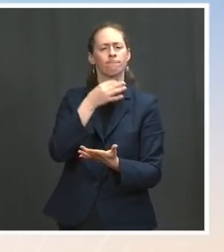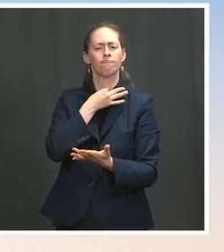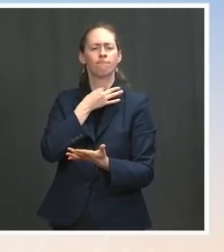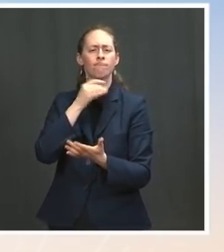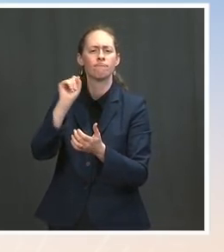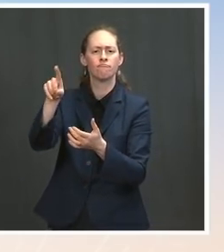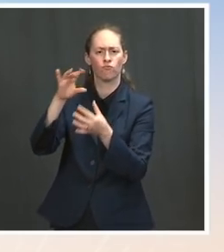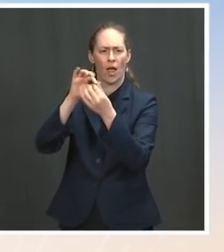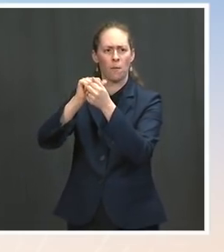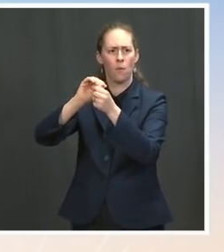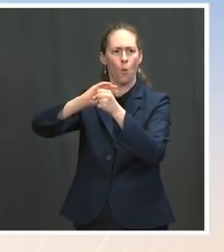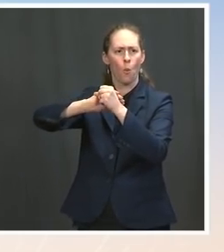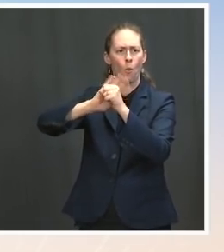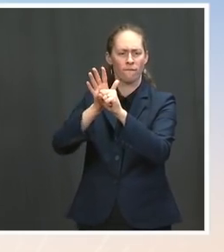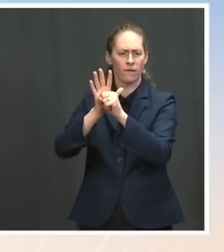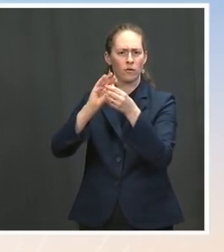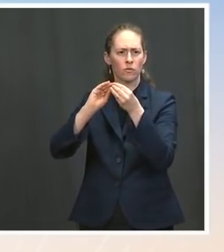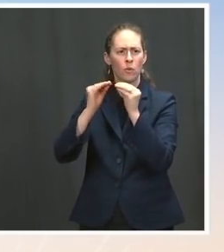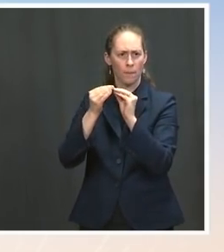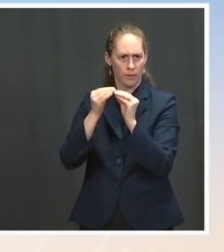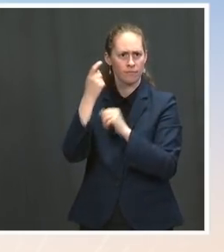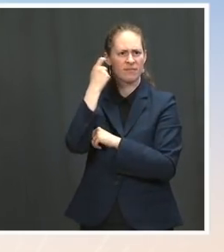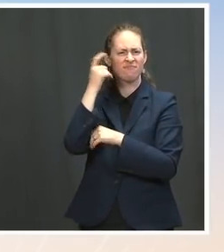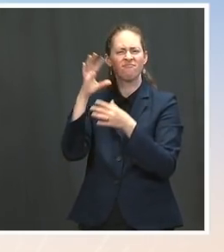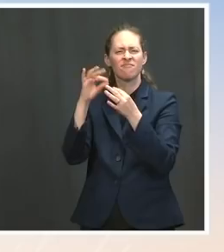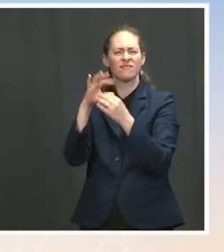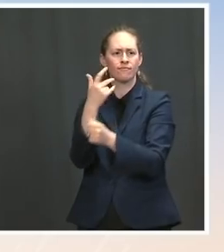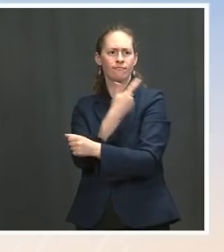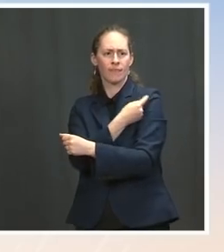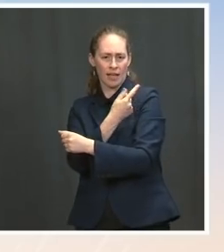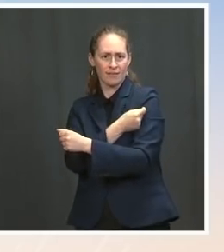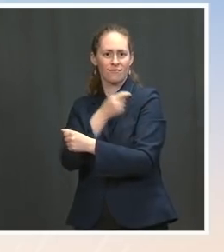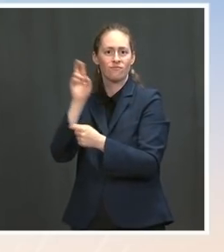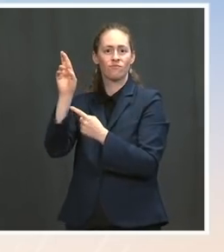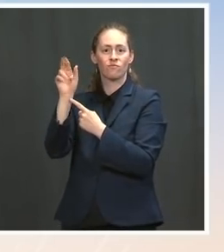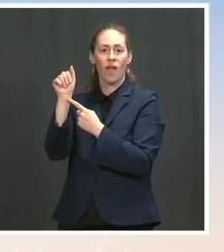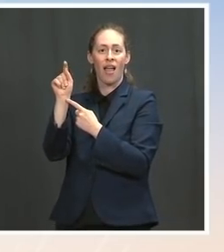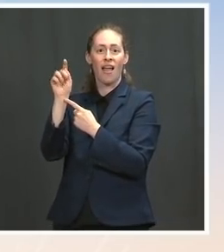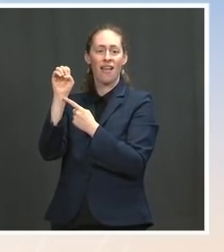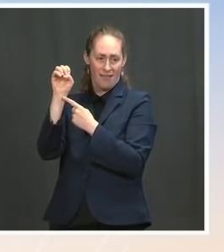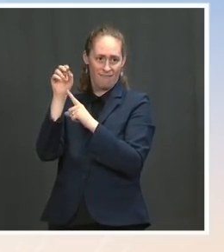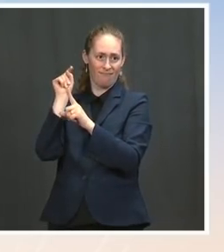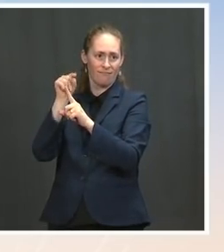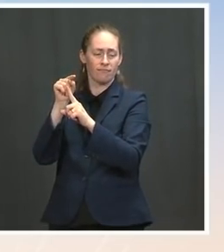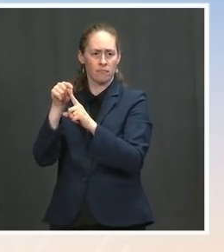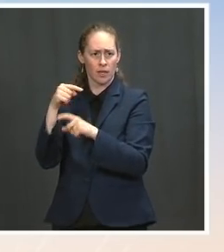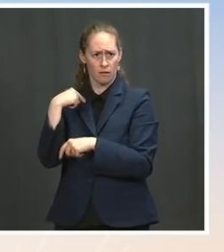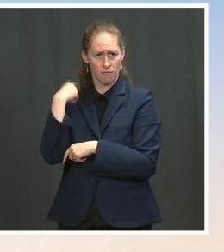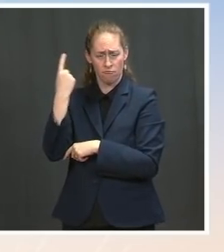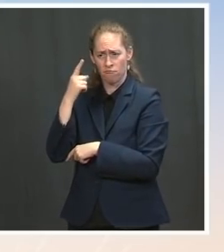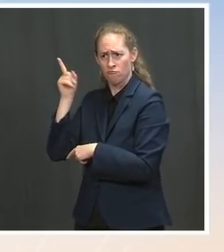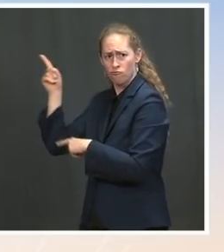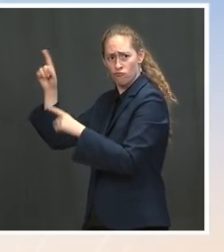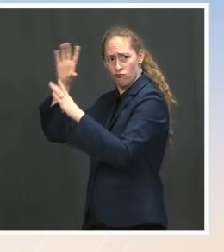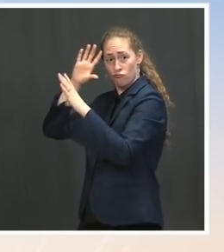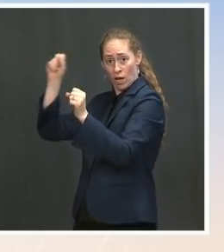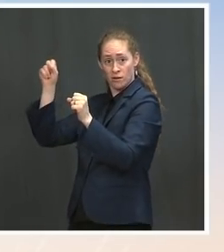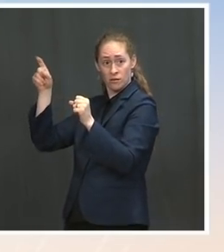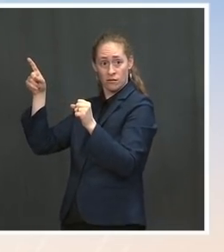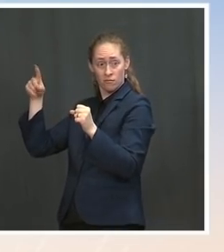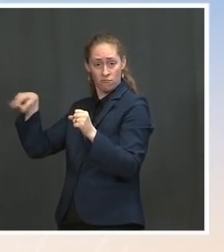the latest vaccination mm-hmm. rates. Does the Biden administration still consider herd immunity to